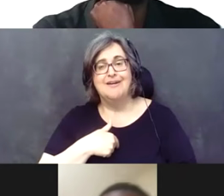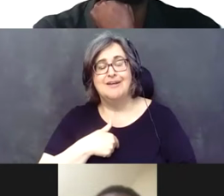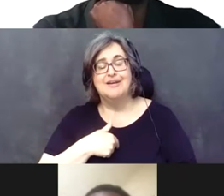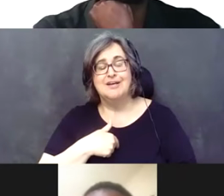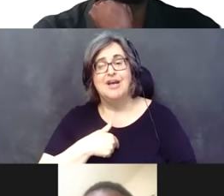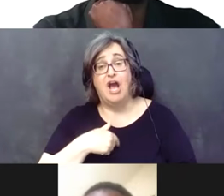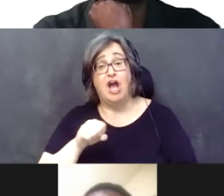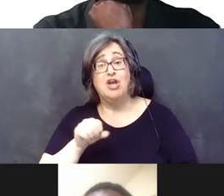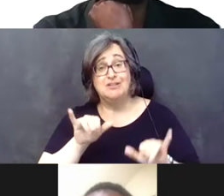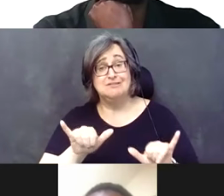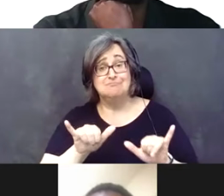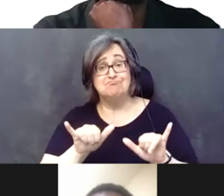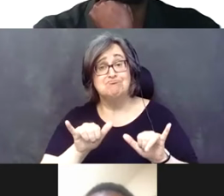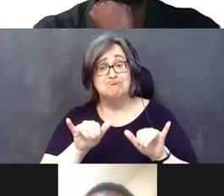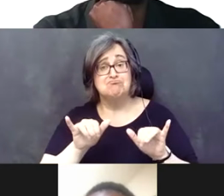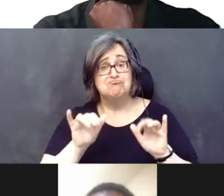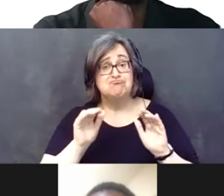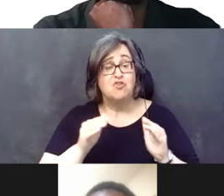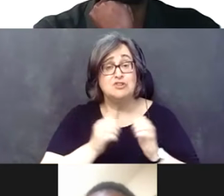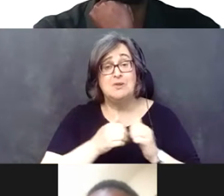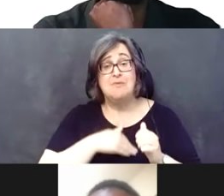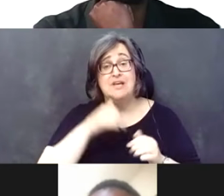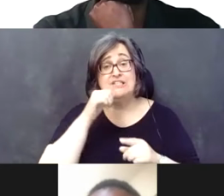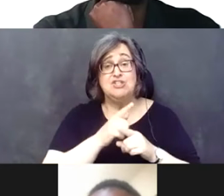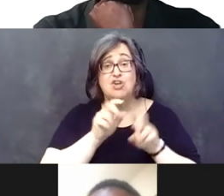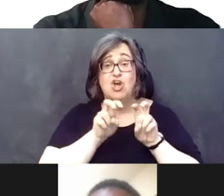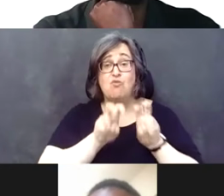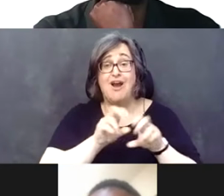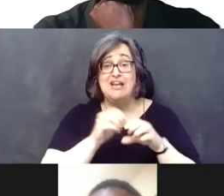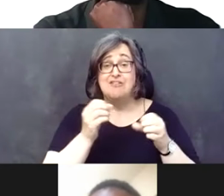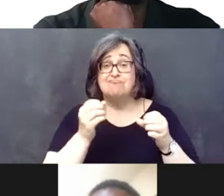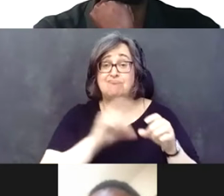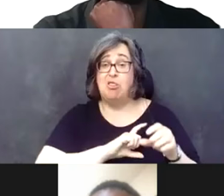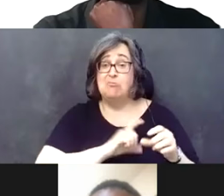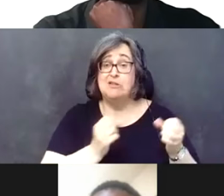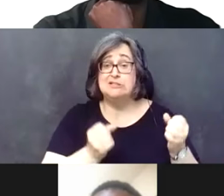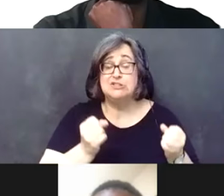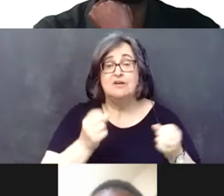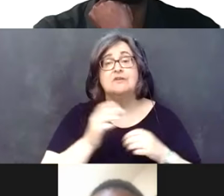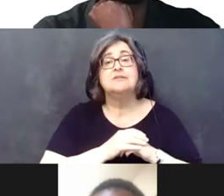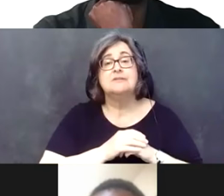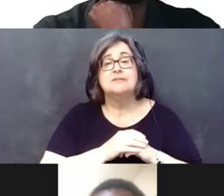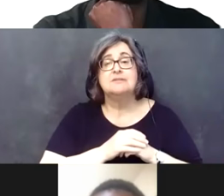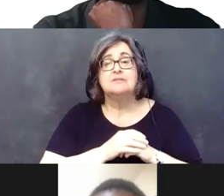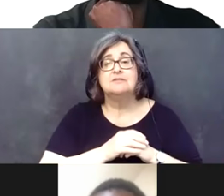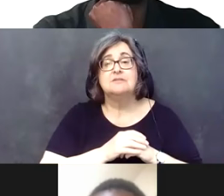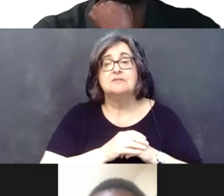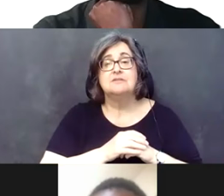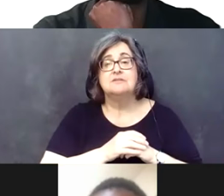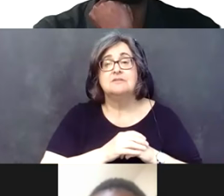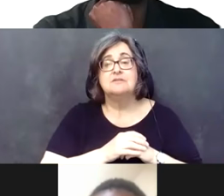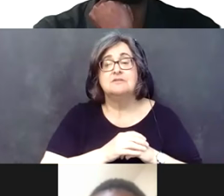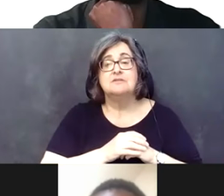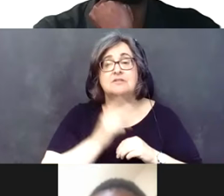spend some time with her and ride along and see one of my friends as a